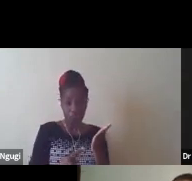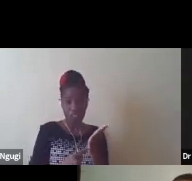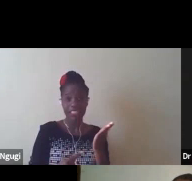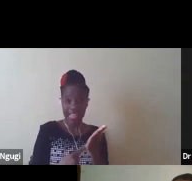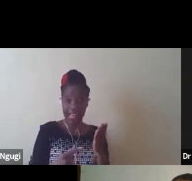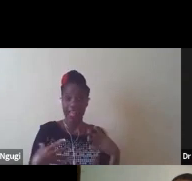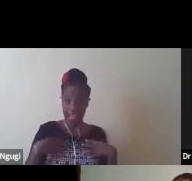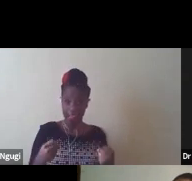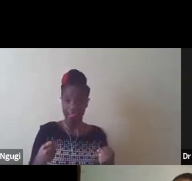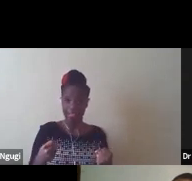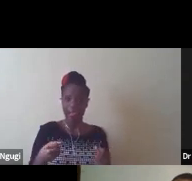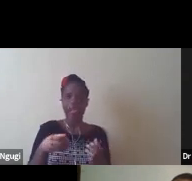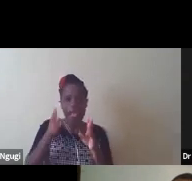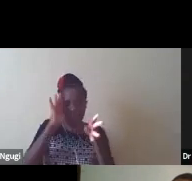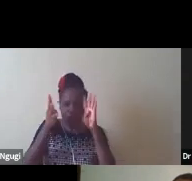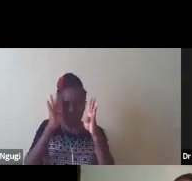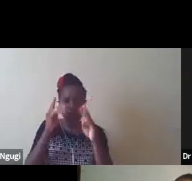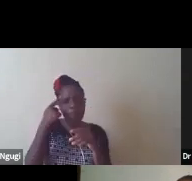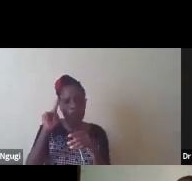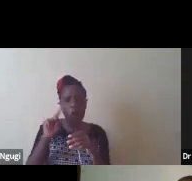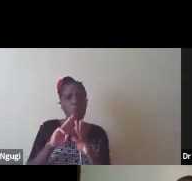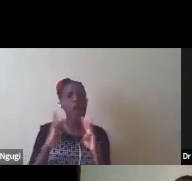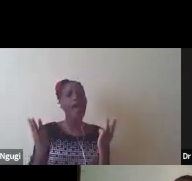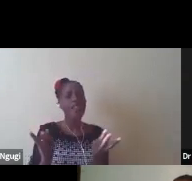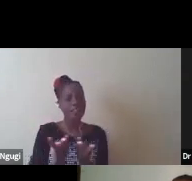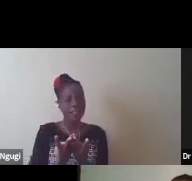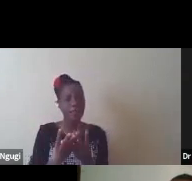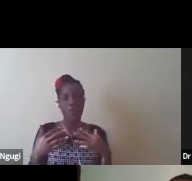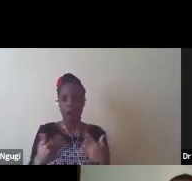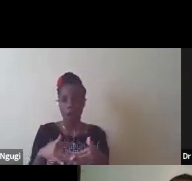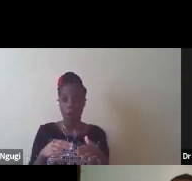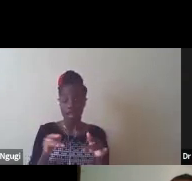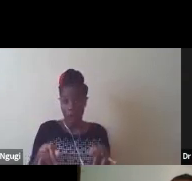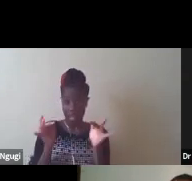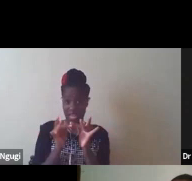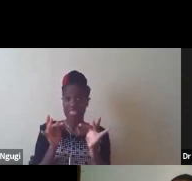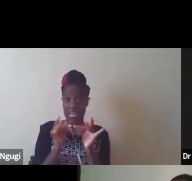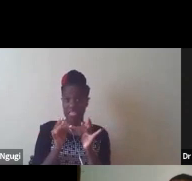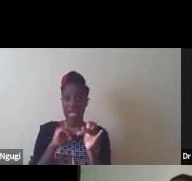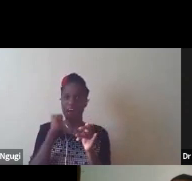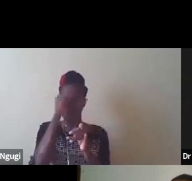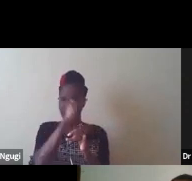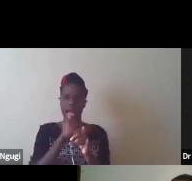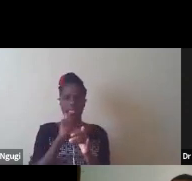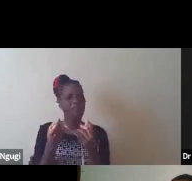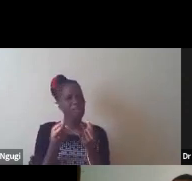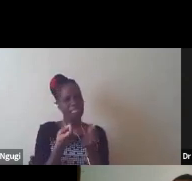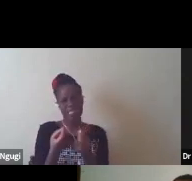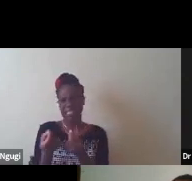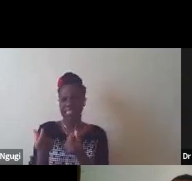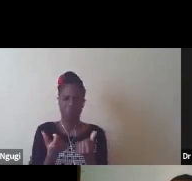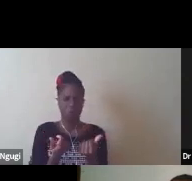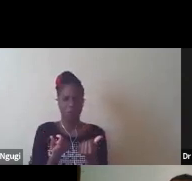use of the innovations that are happening around the world. Unfortunately, internet in Africa, the penetration is just